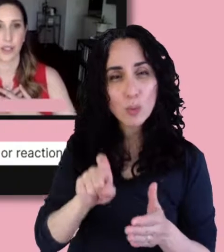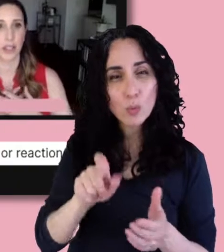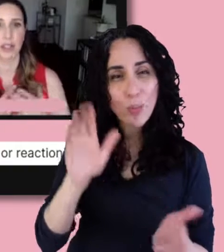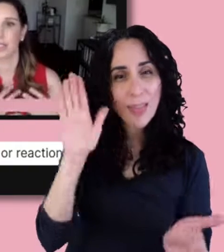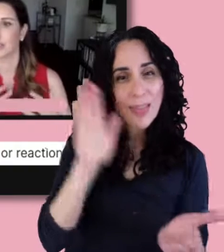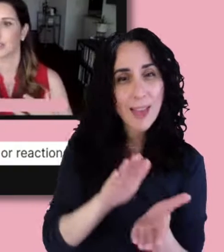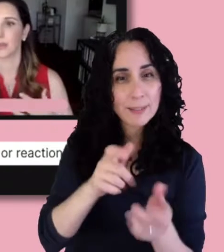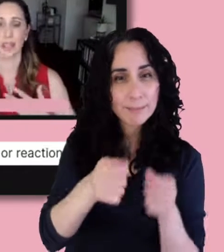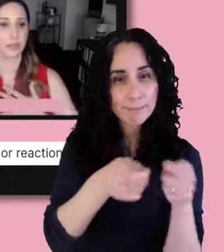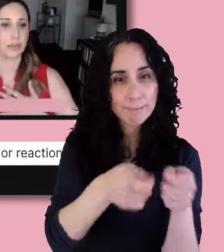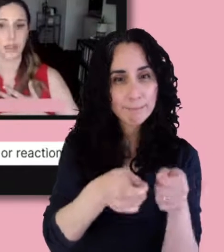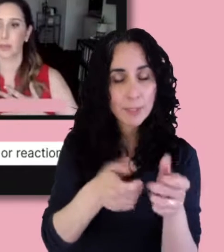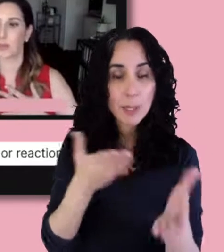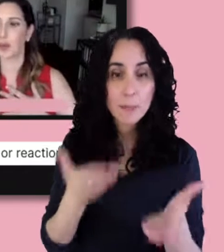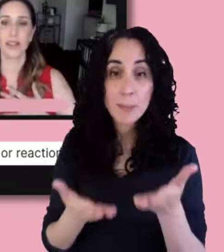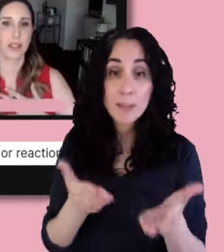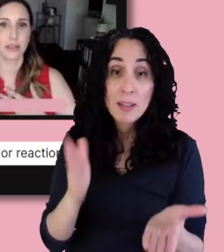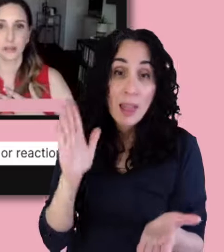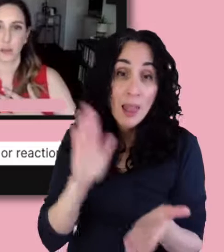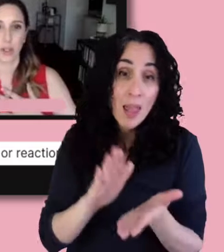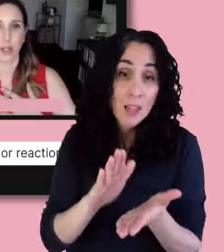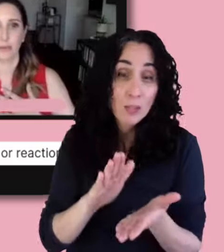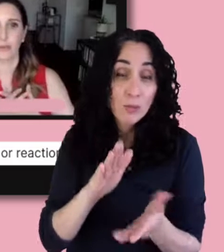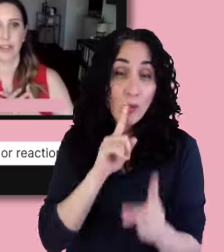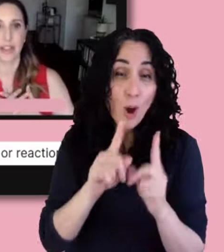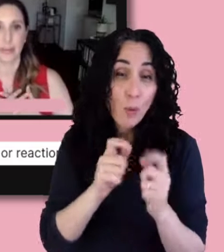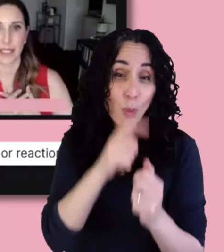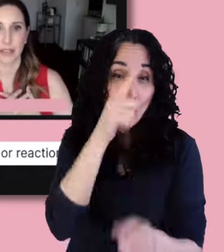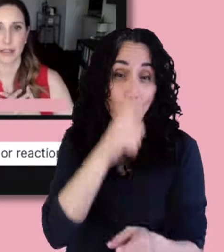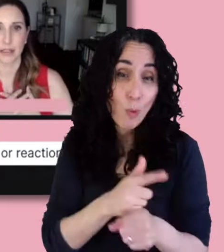to your brother